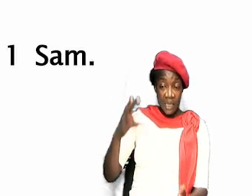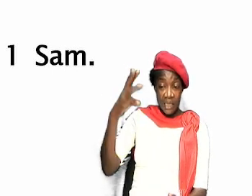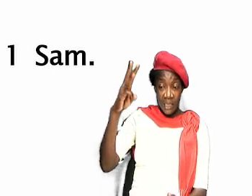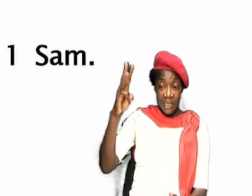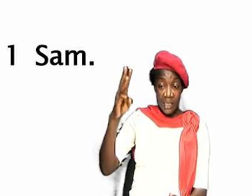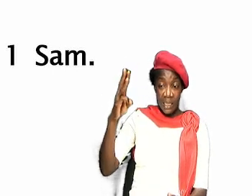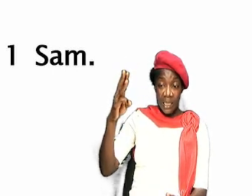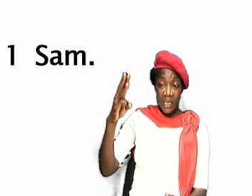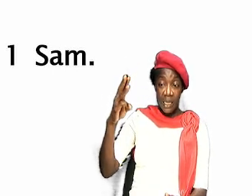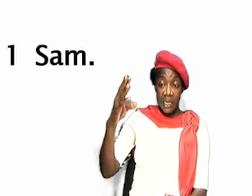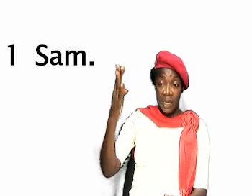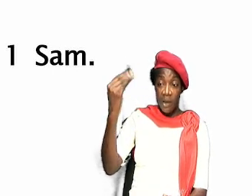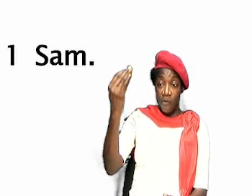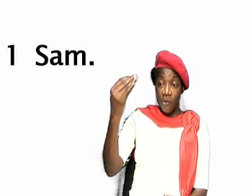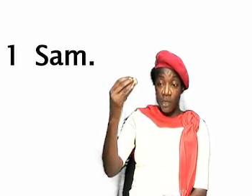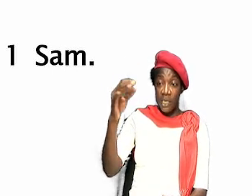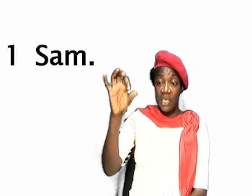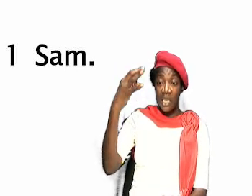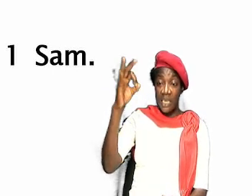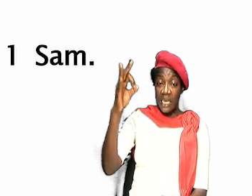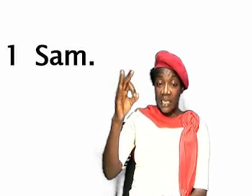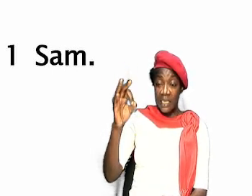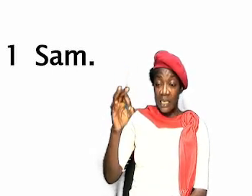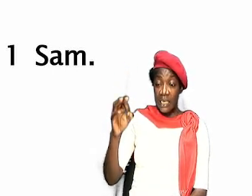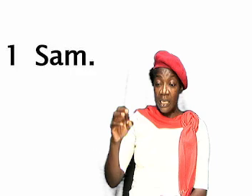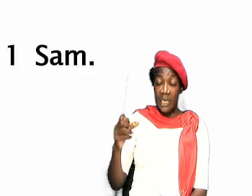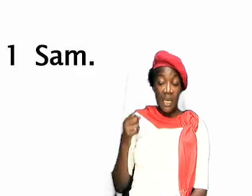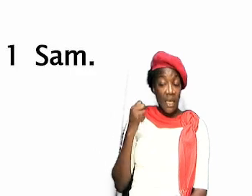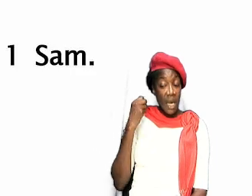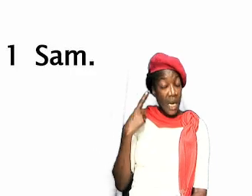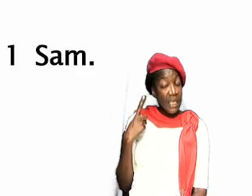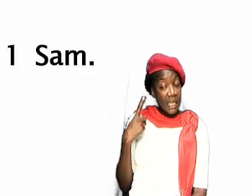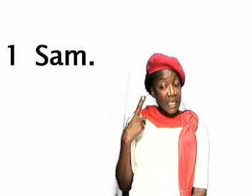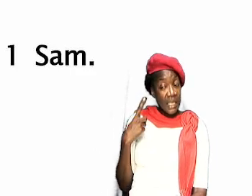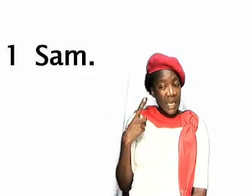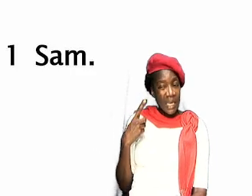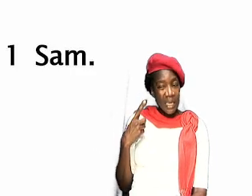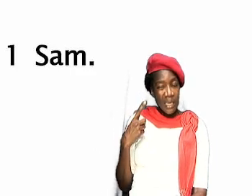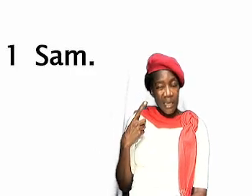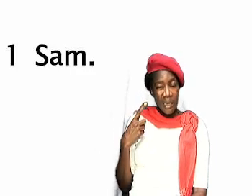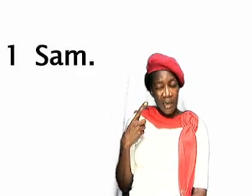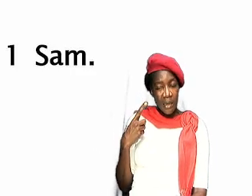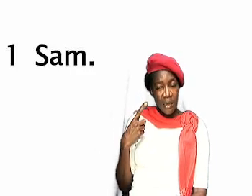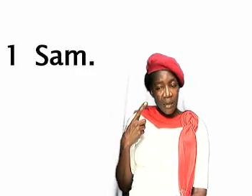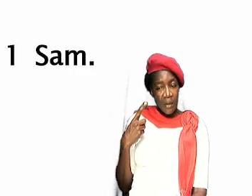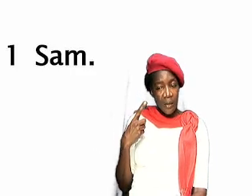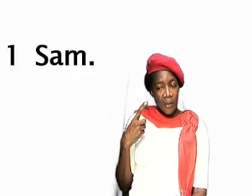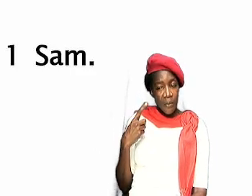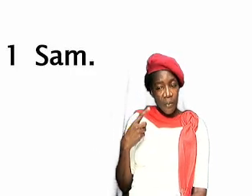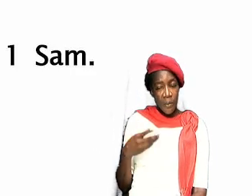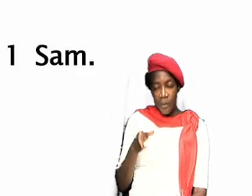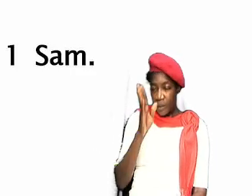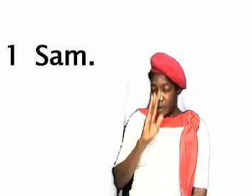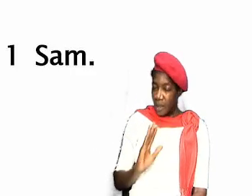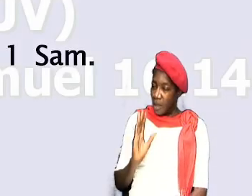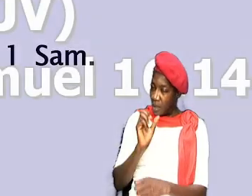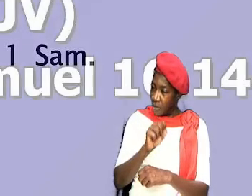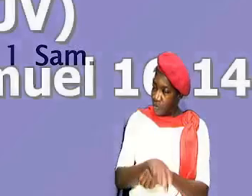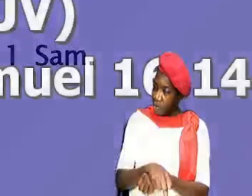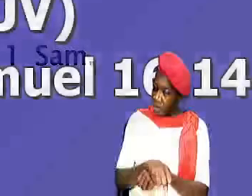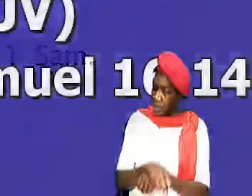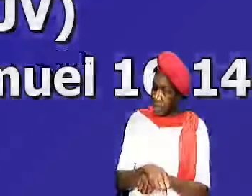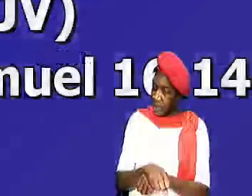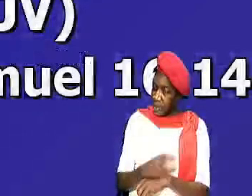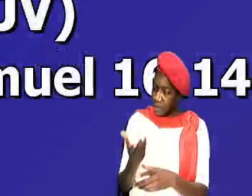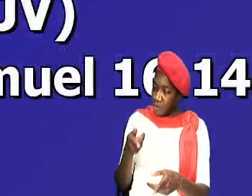to 19, we get to understand how, a little bit of how God works. I